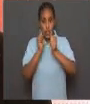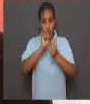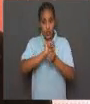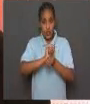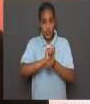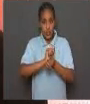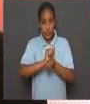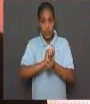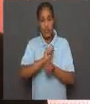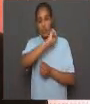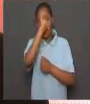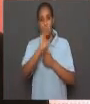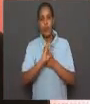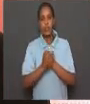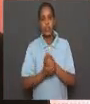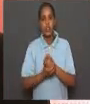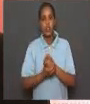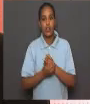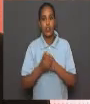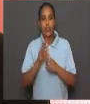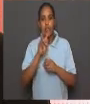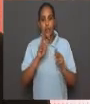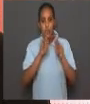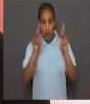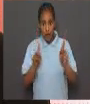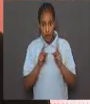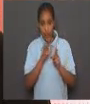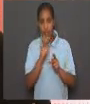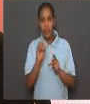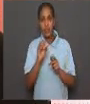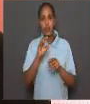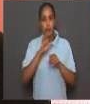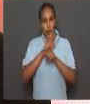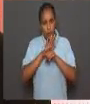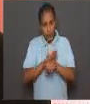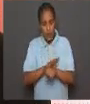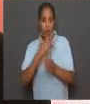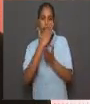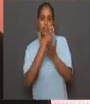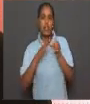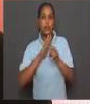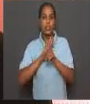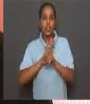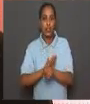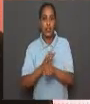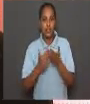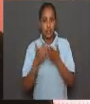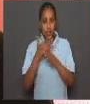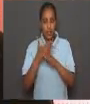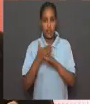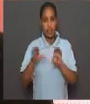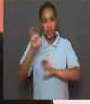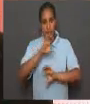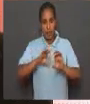change in temperature, volume, pressure, or partial pressure, then the